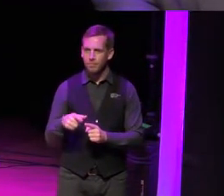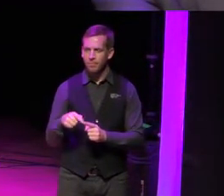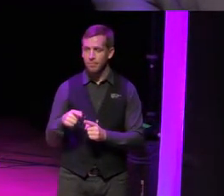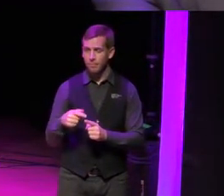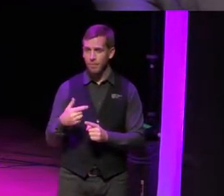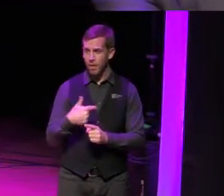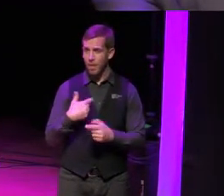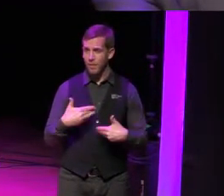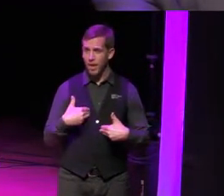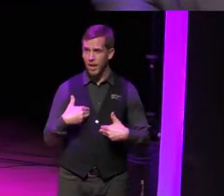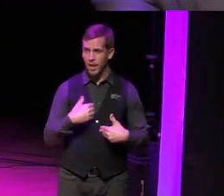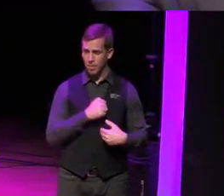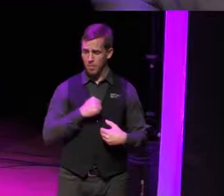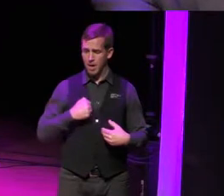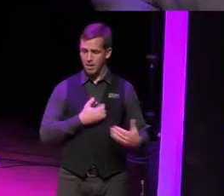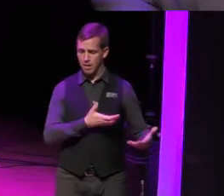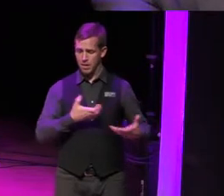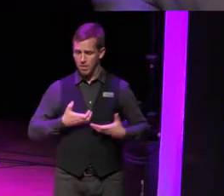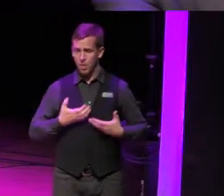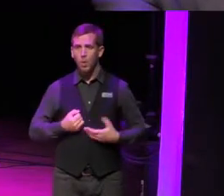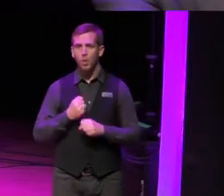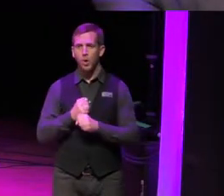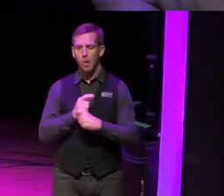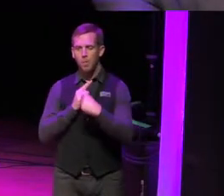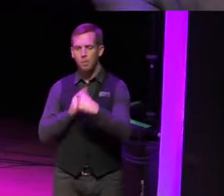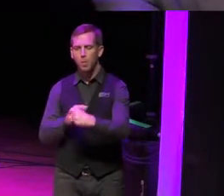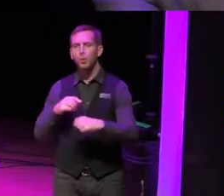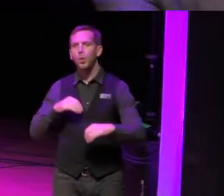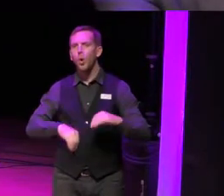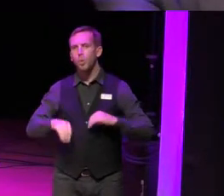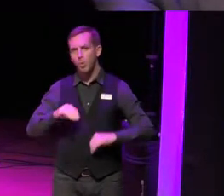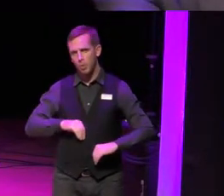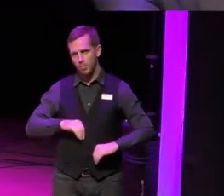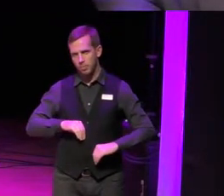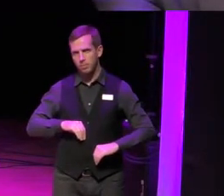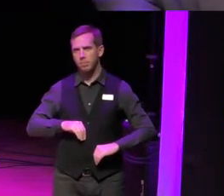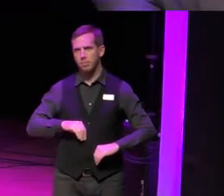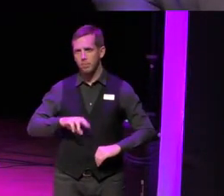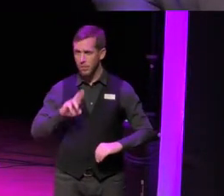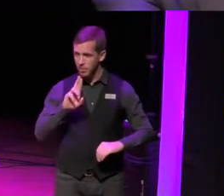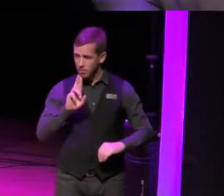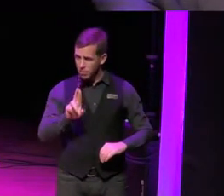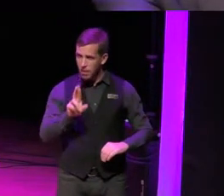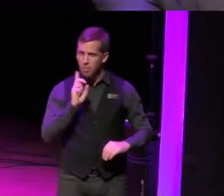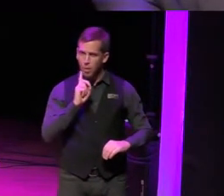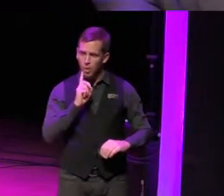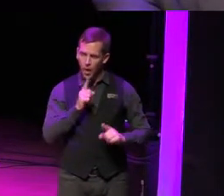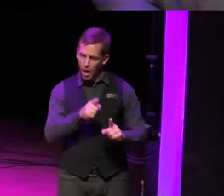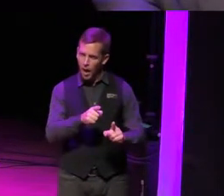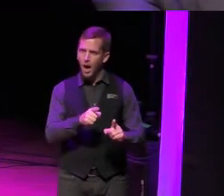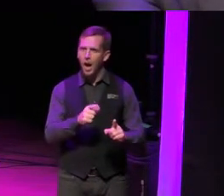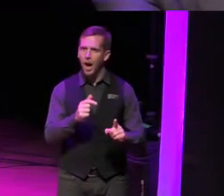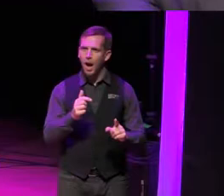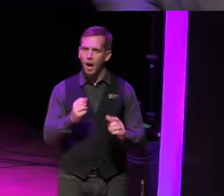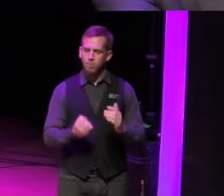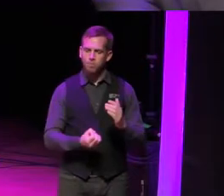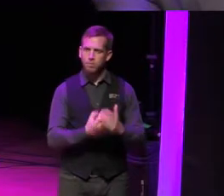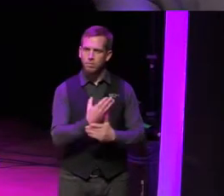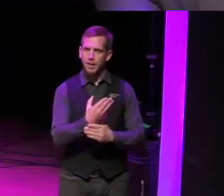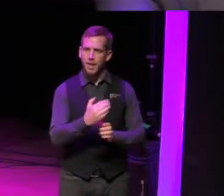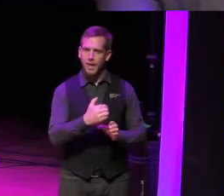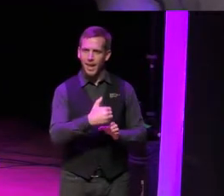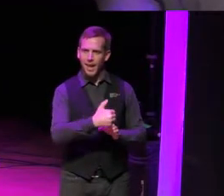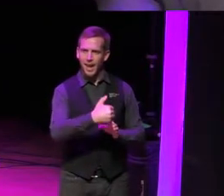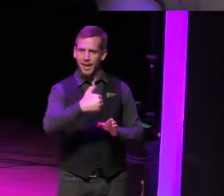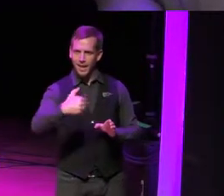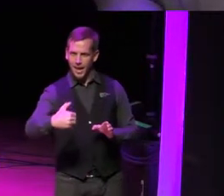includes fighting corruption. So ordinarily, that would be given to a separate anti-corruption commission. The